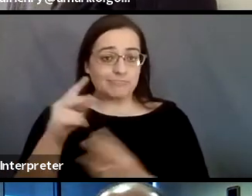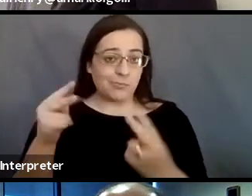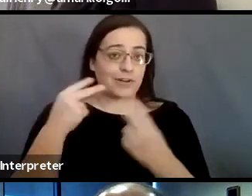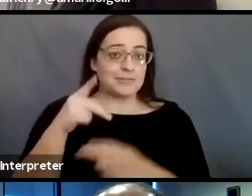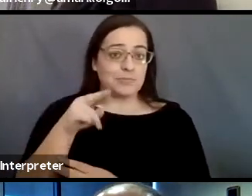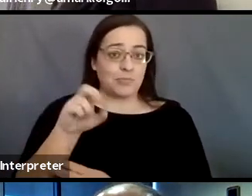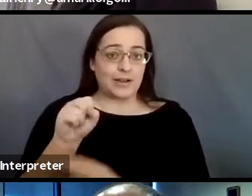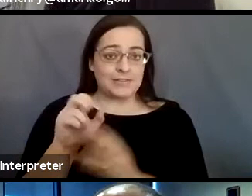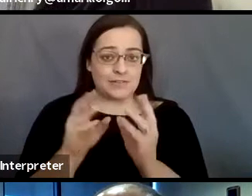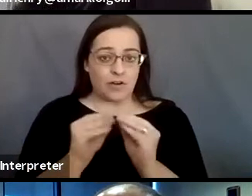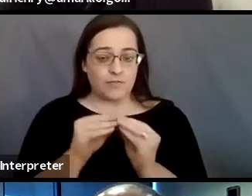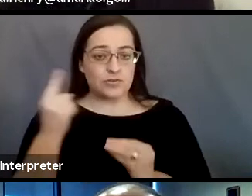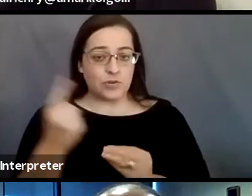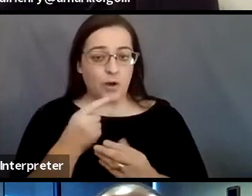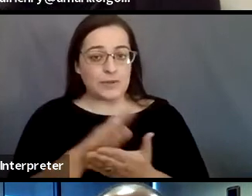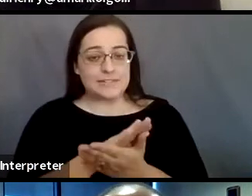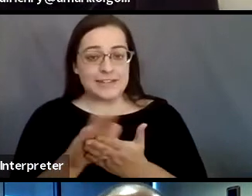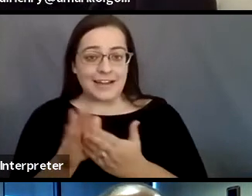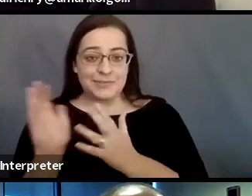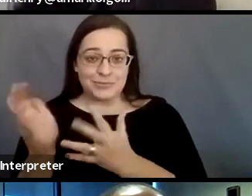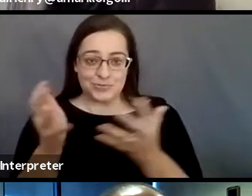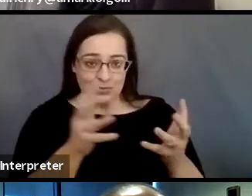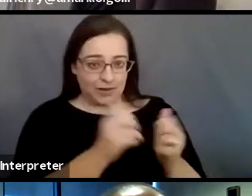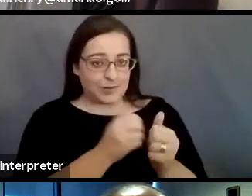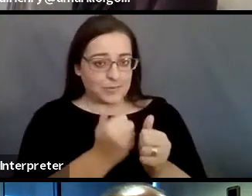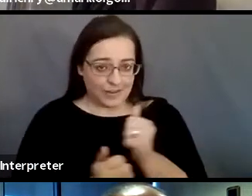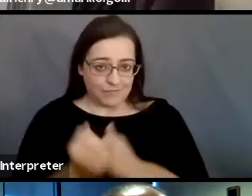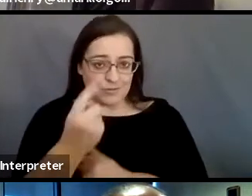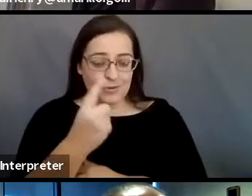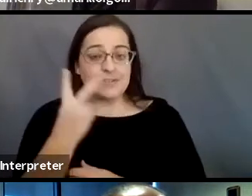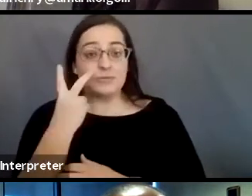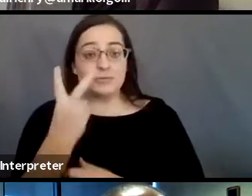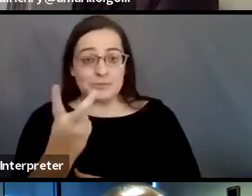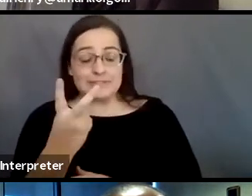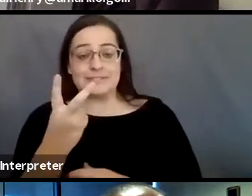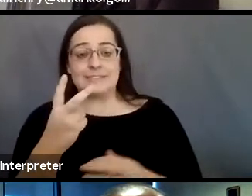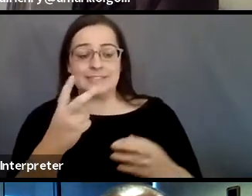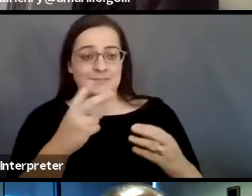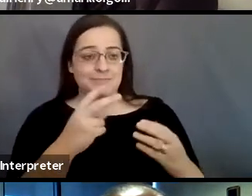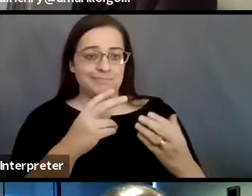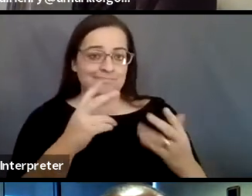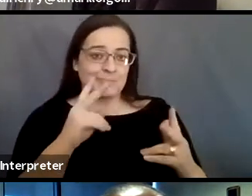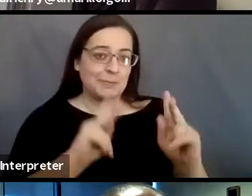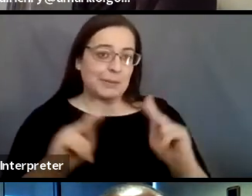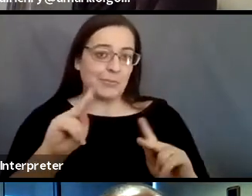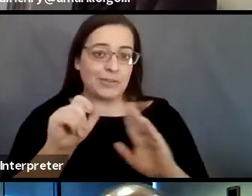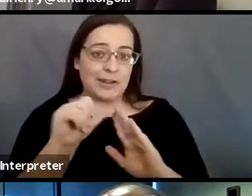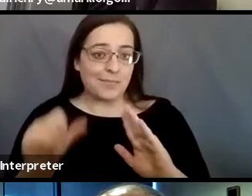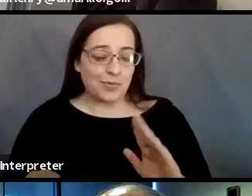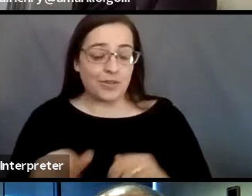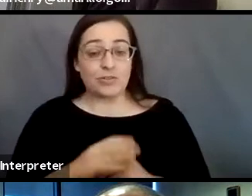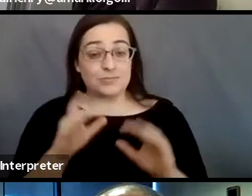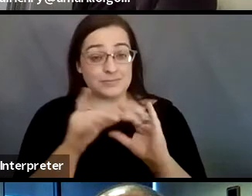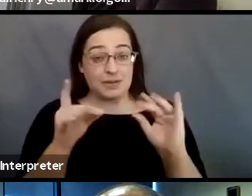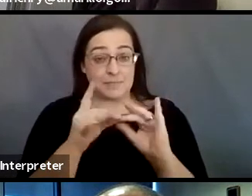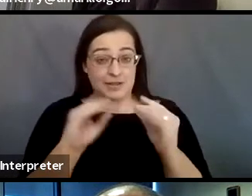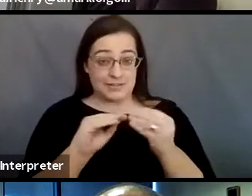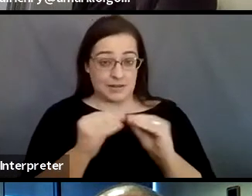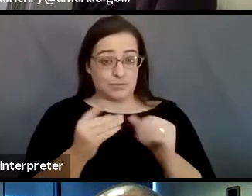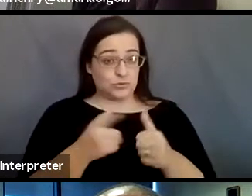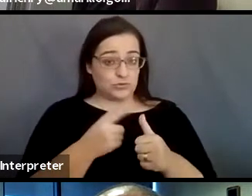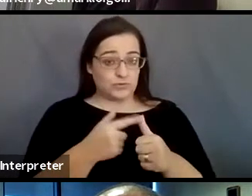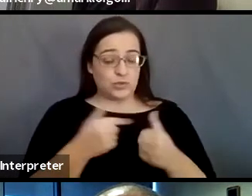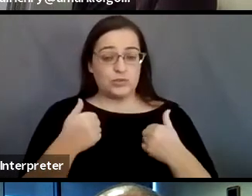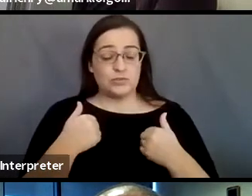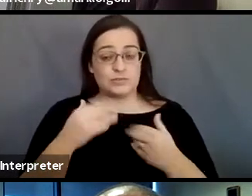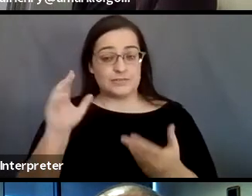always a pleasure to visit with you and to see our community. To talk about the numbers, we